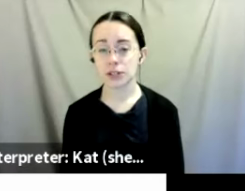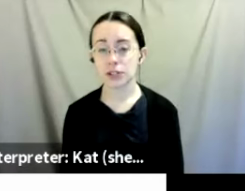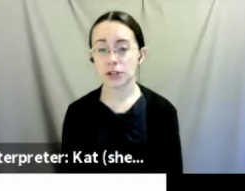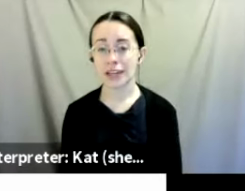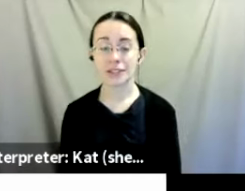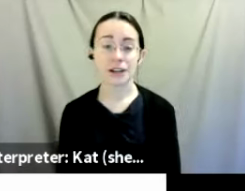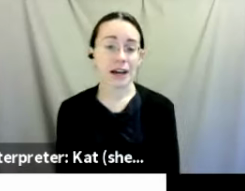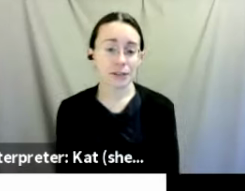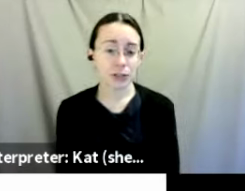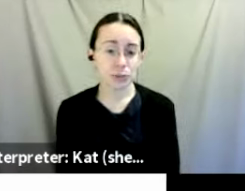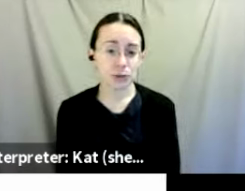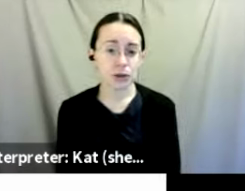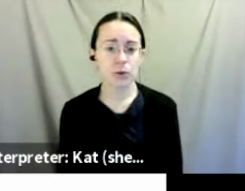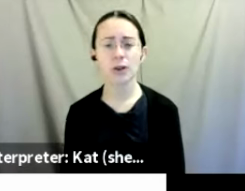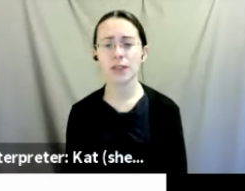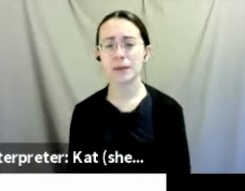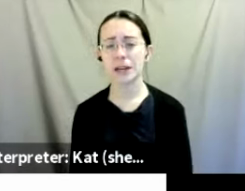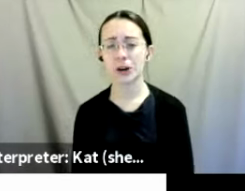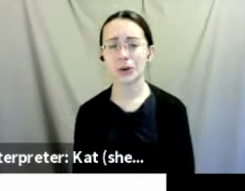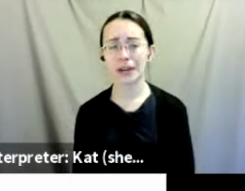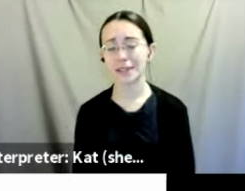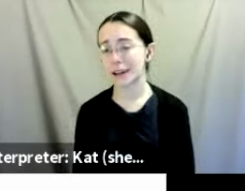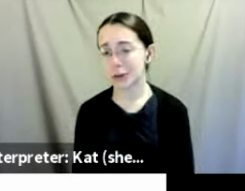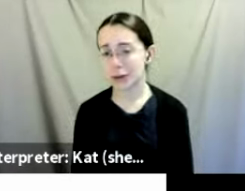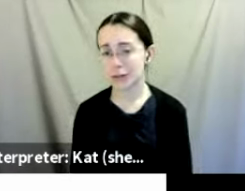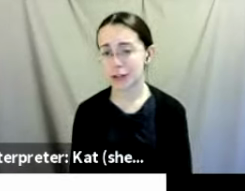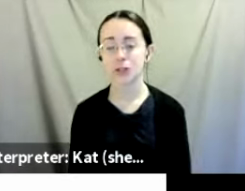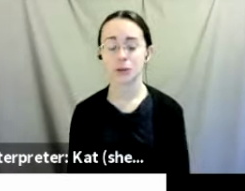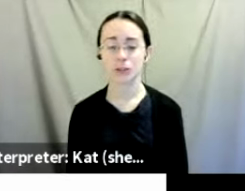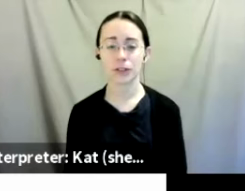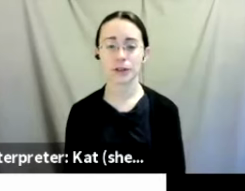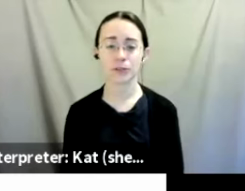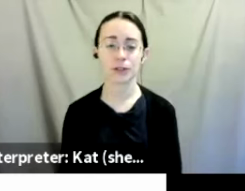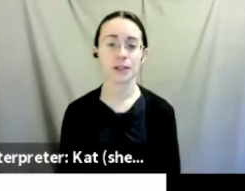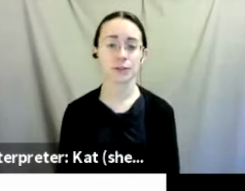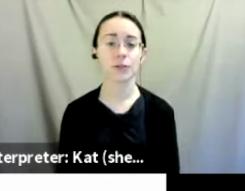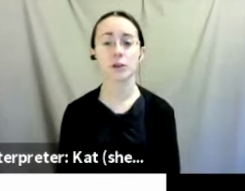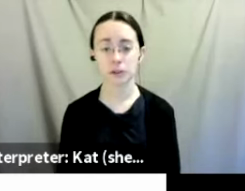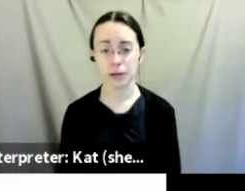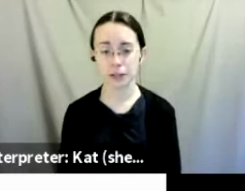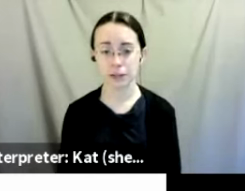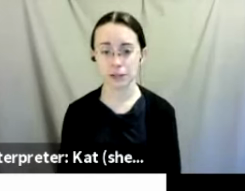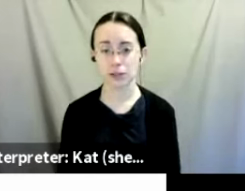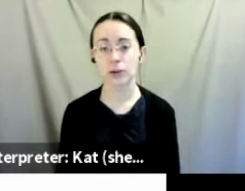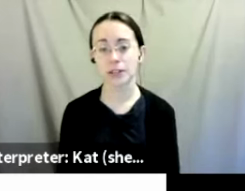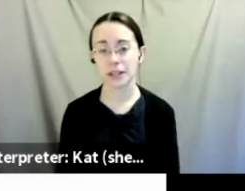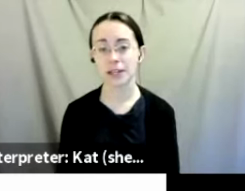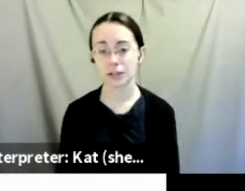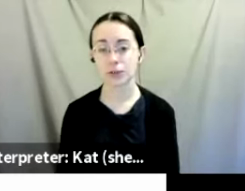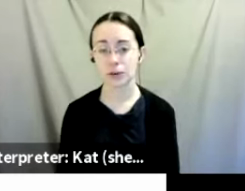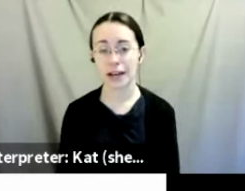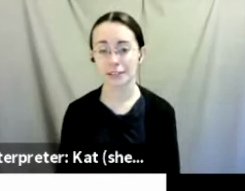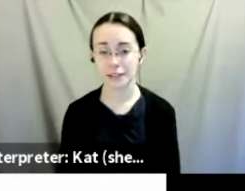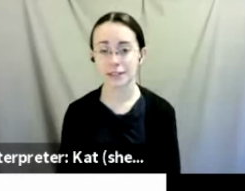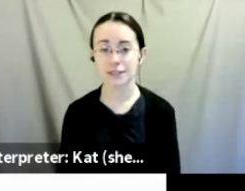the doctor and not have an interpreter, or they may go and not have a qualified interpreter, so they don't feel that they're fully heard by the doctor or that they can